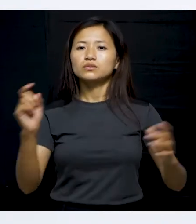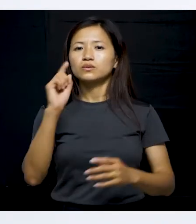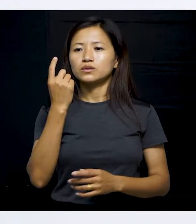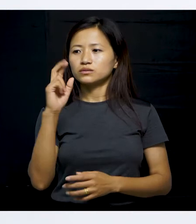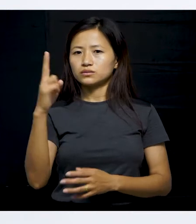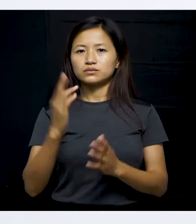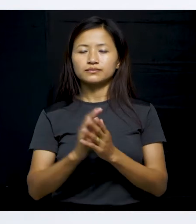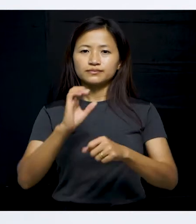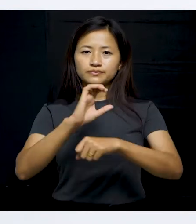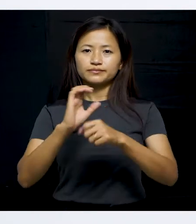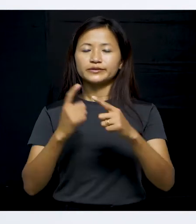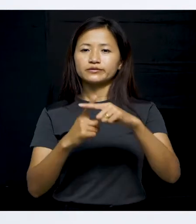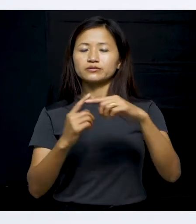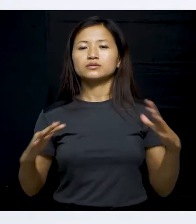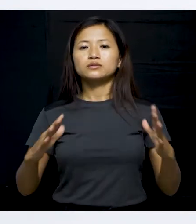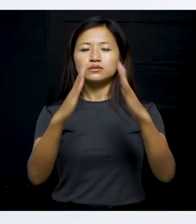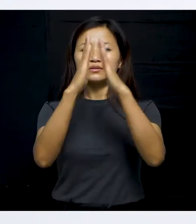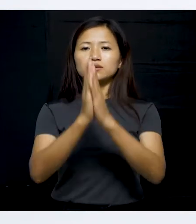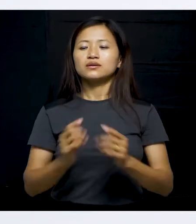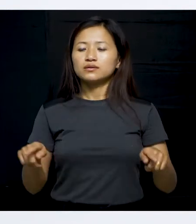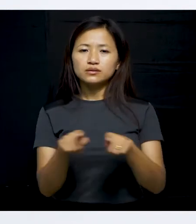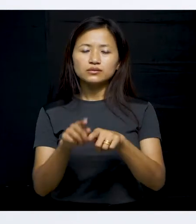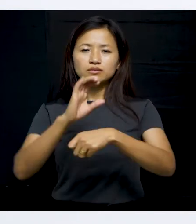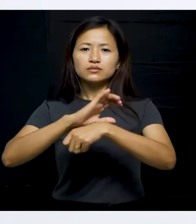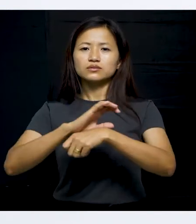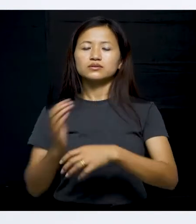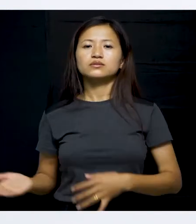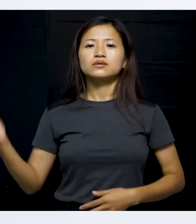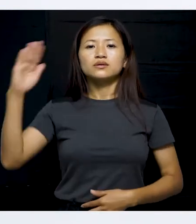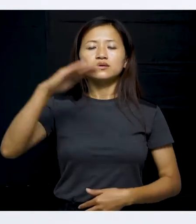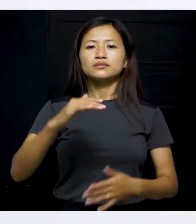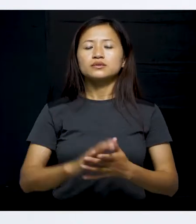churches as well. So likewise, the Christians came under